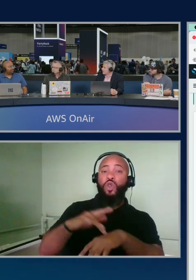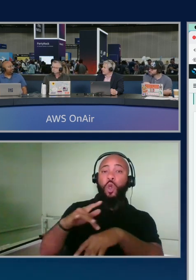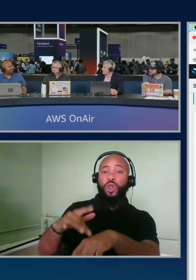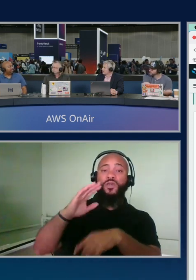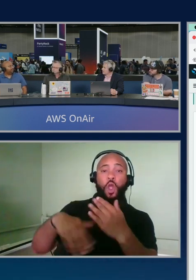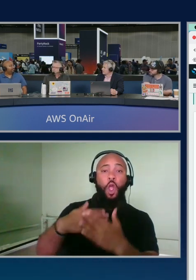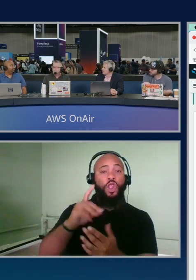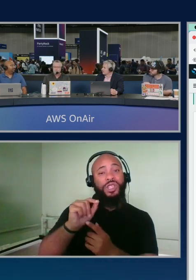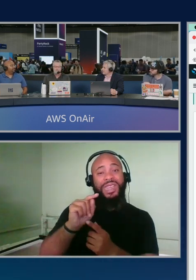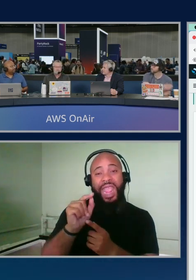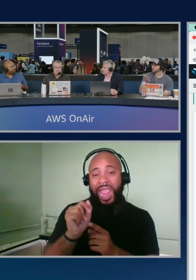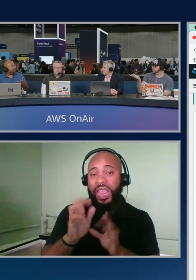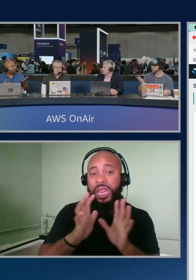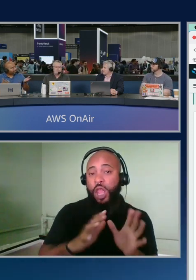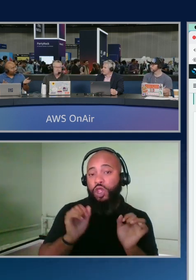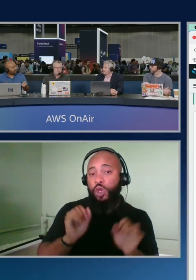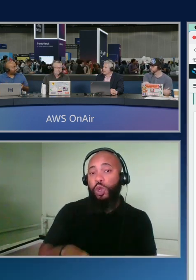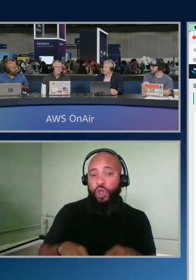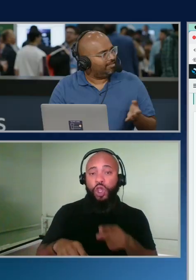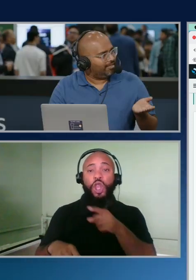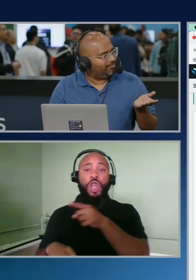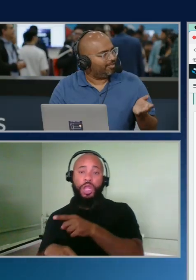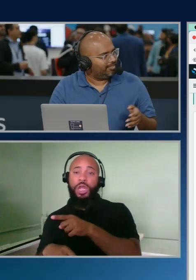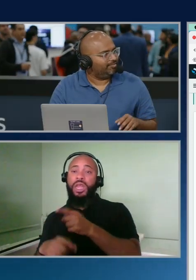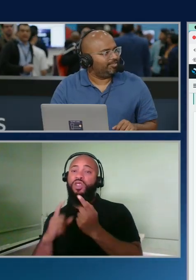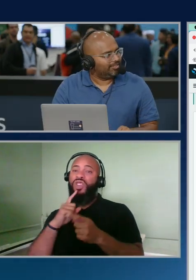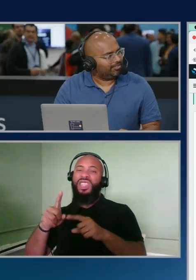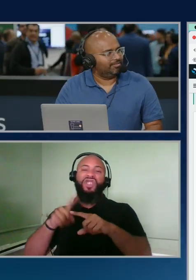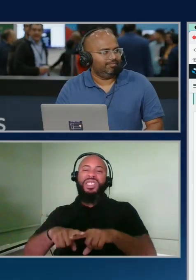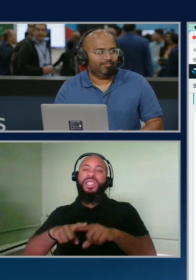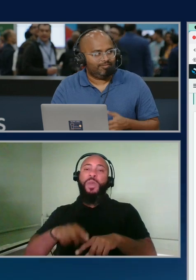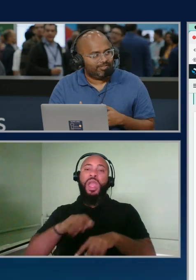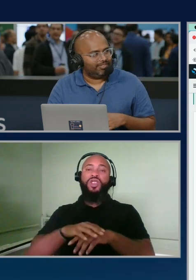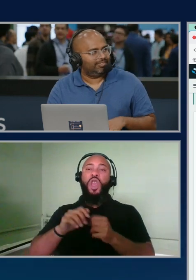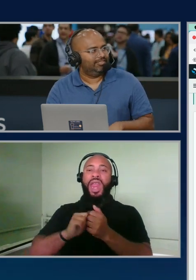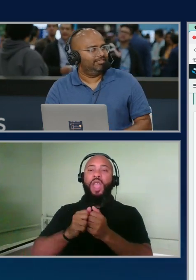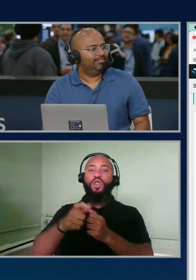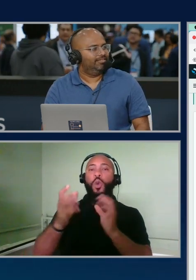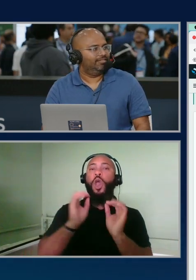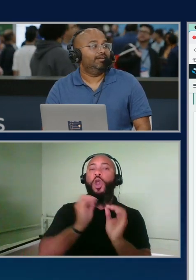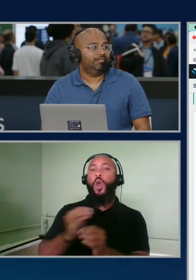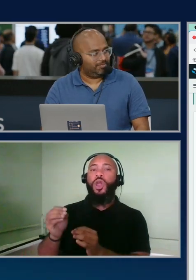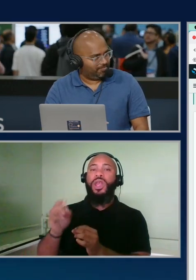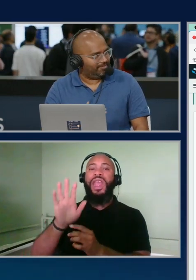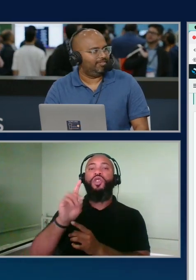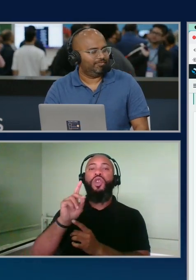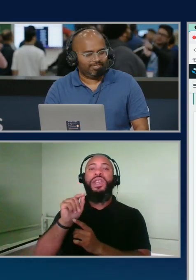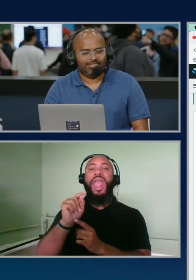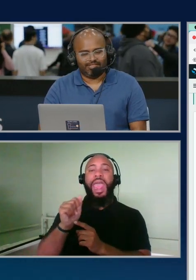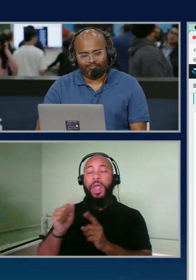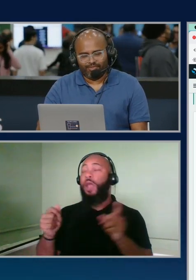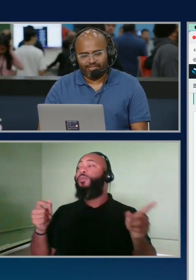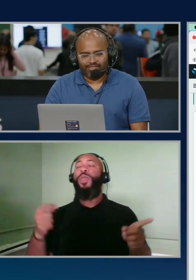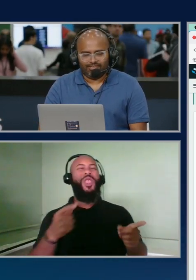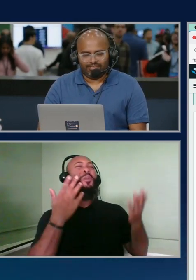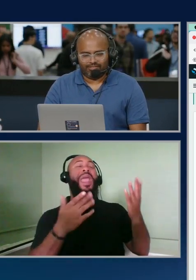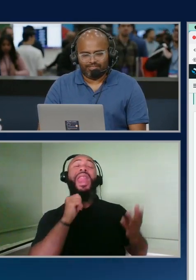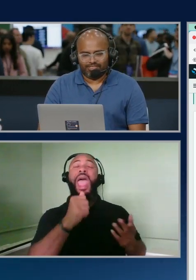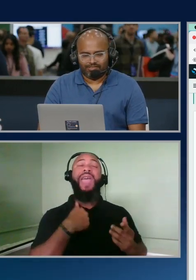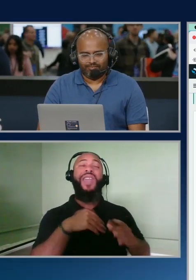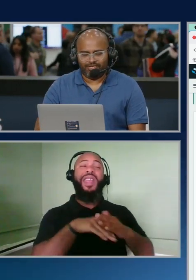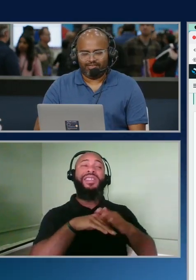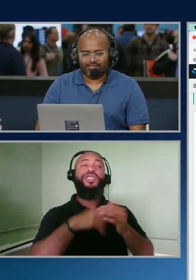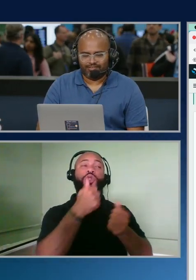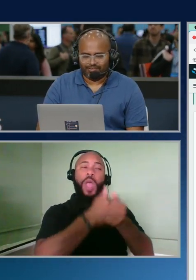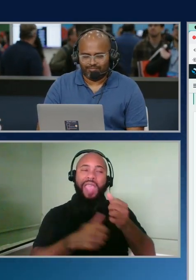on your orgs policy, how you want to organize your data lake, for example. Yeah. So you may not have access to every bucket also. True. Yeah. You will not, yeah. So